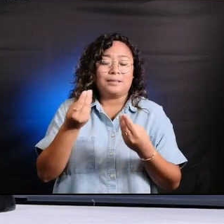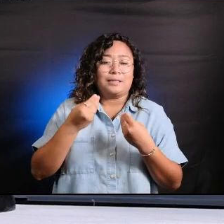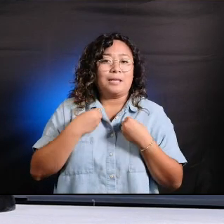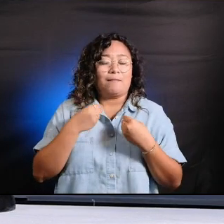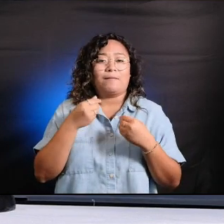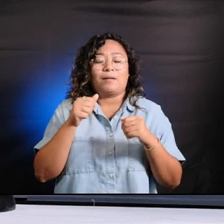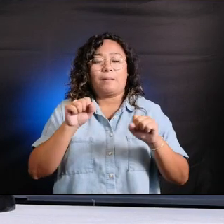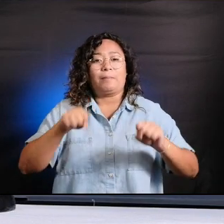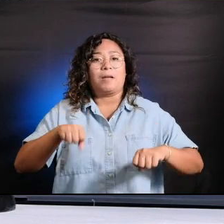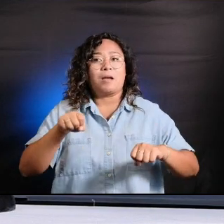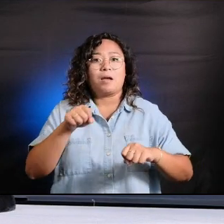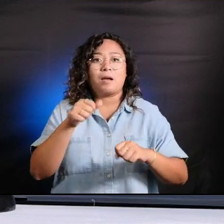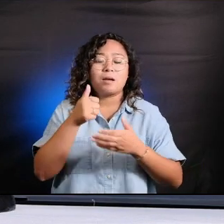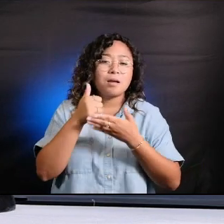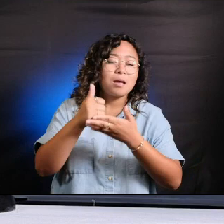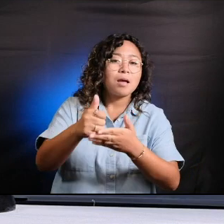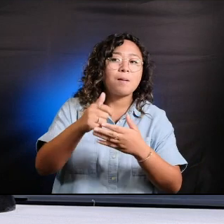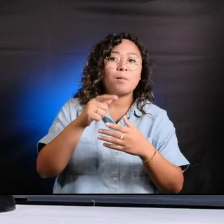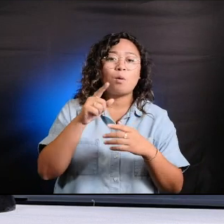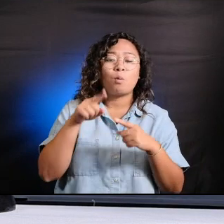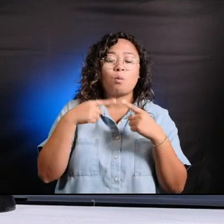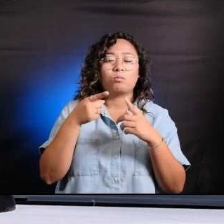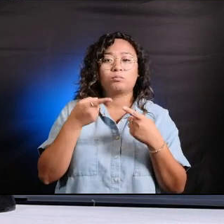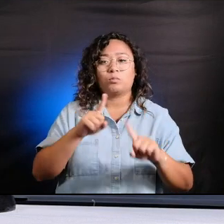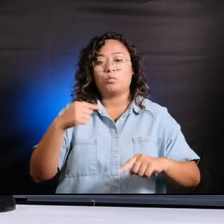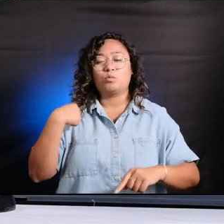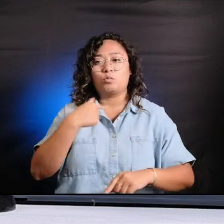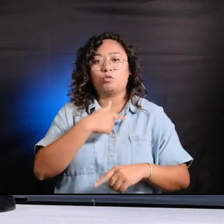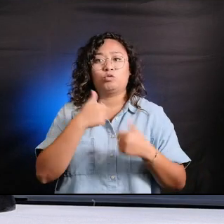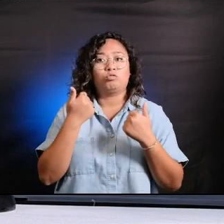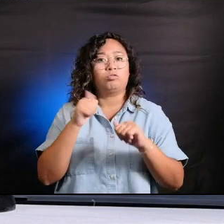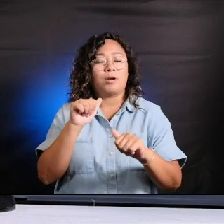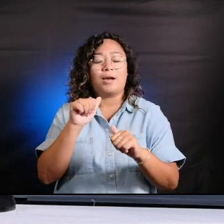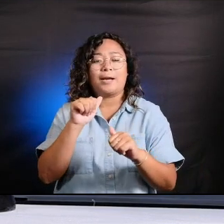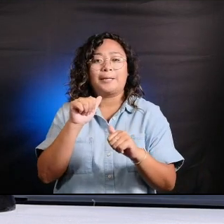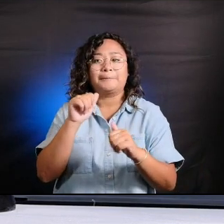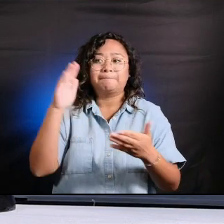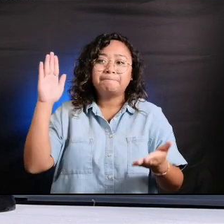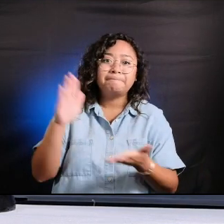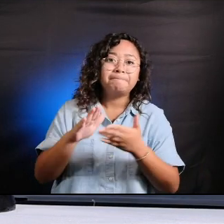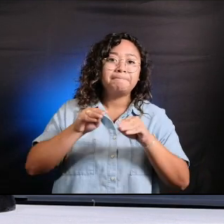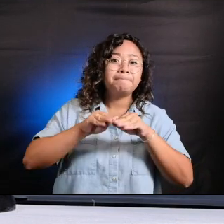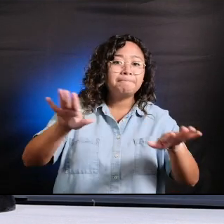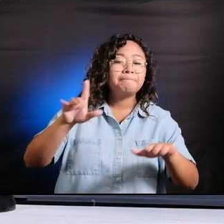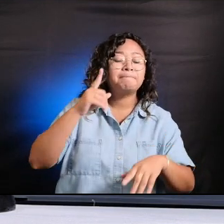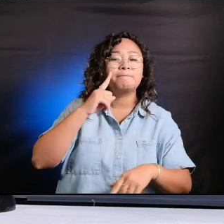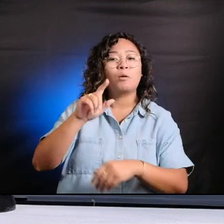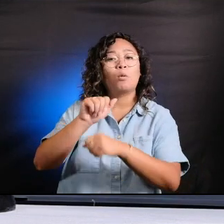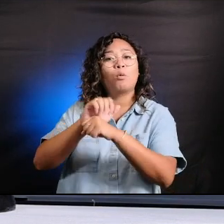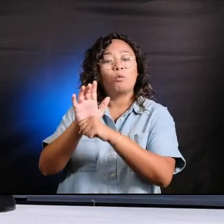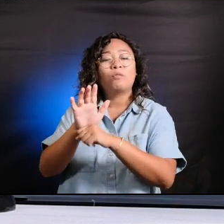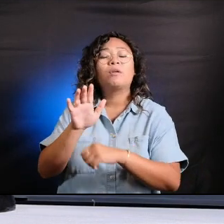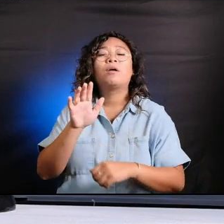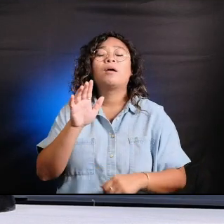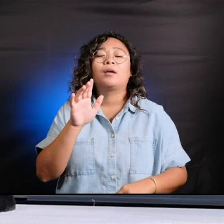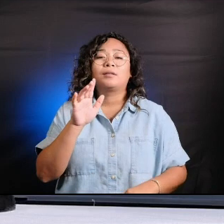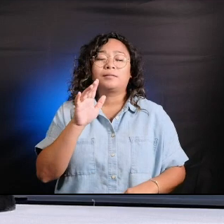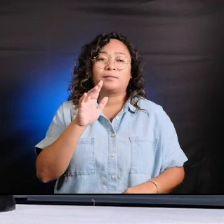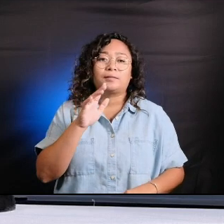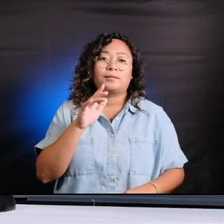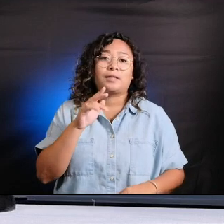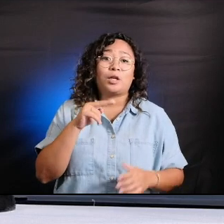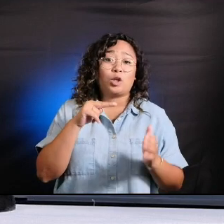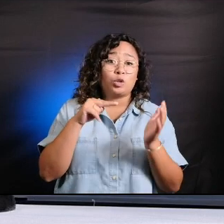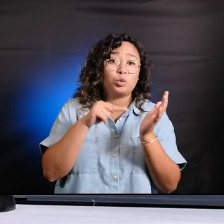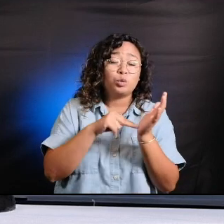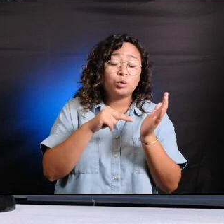support even more as we continue the effort to reduce the risk for COVID-19 and throughout the year, as